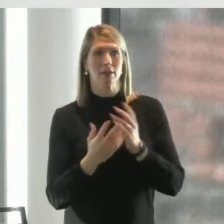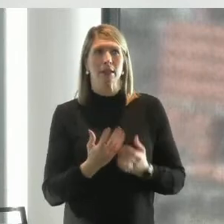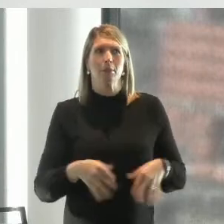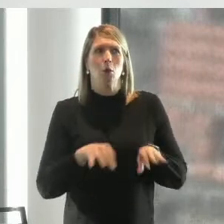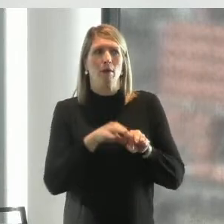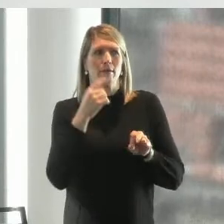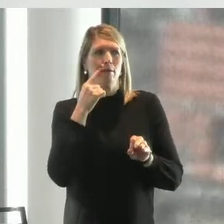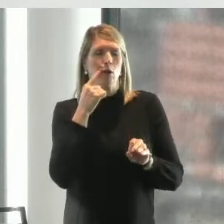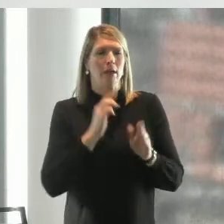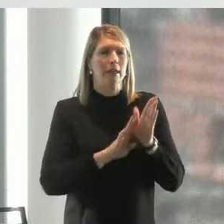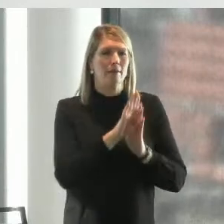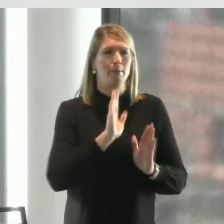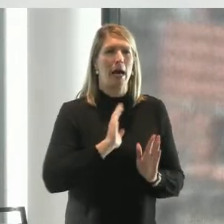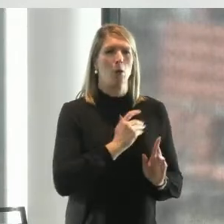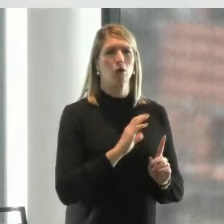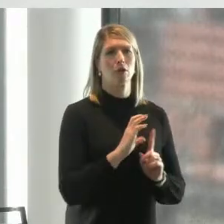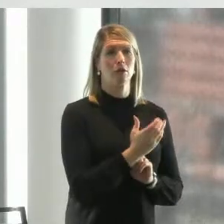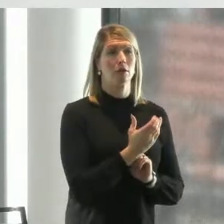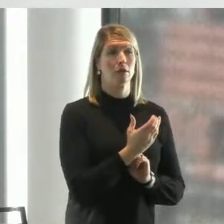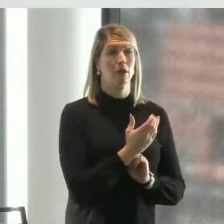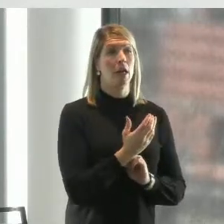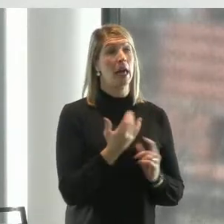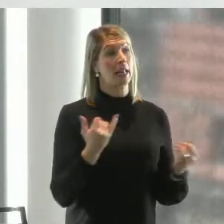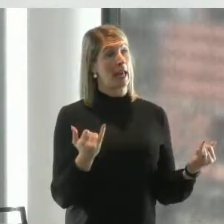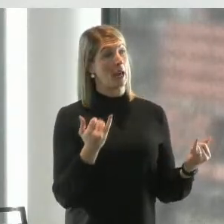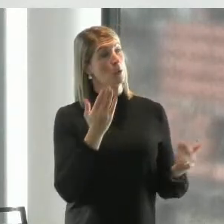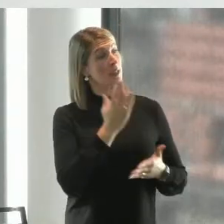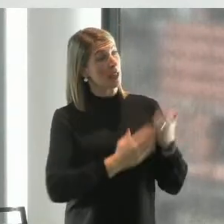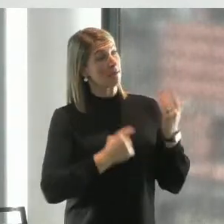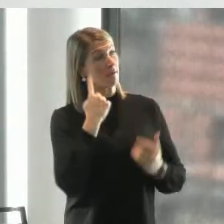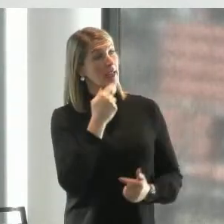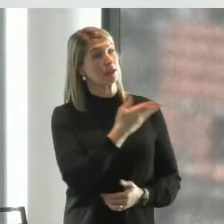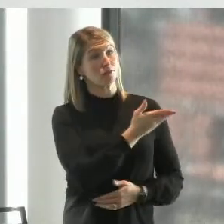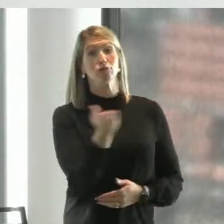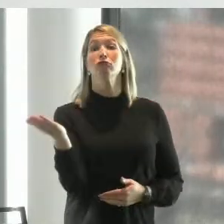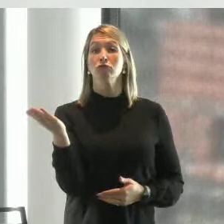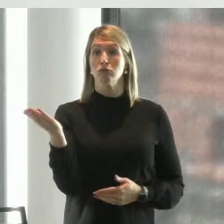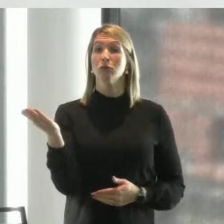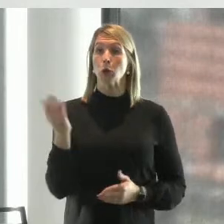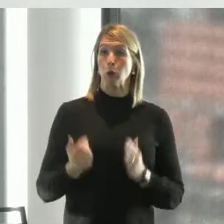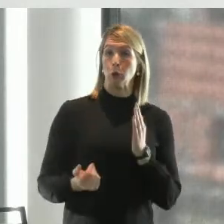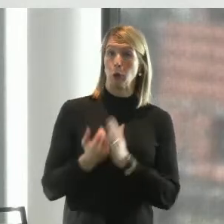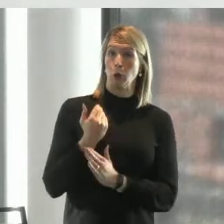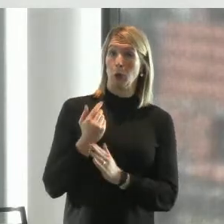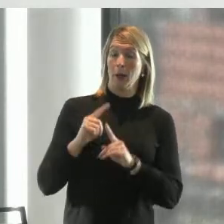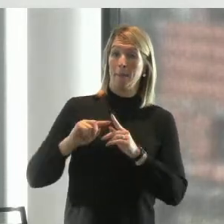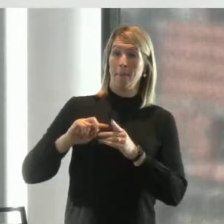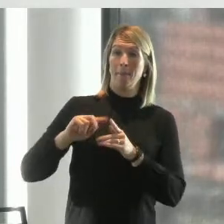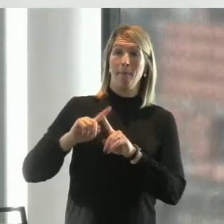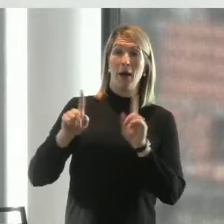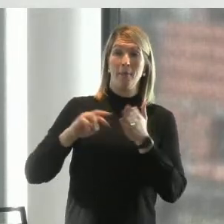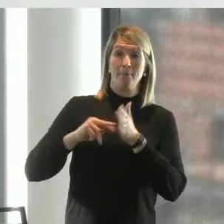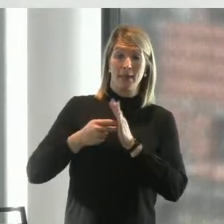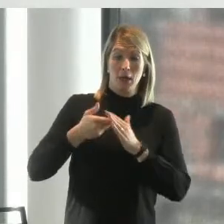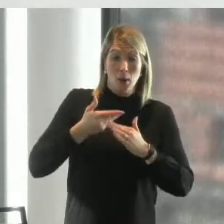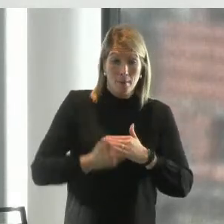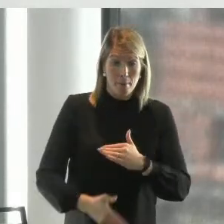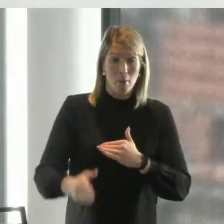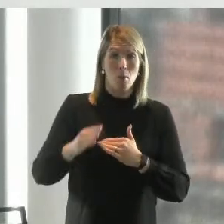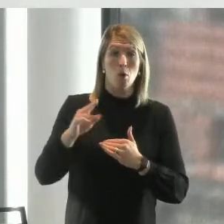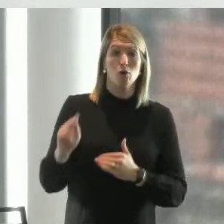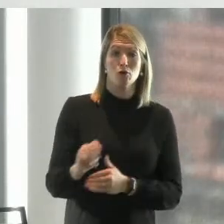faces, and some of you are newcomers. But you don't have to be born in Newfoundland and Labrador to be a